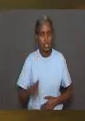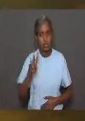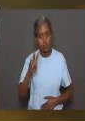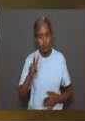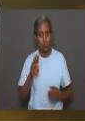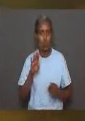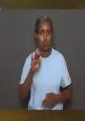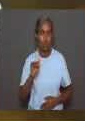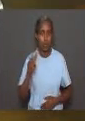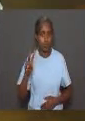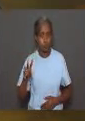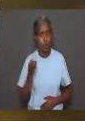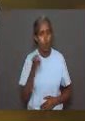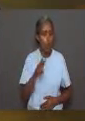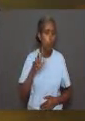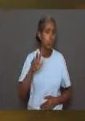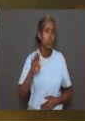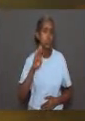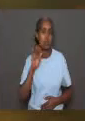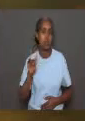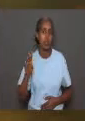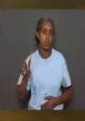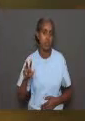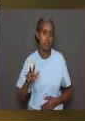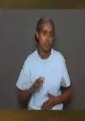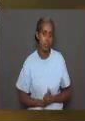by 2 or 3 by 3.